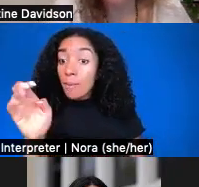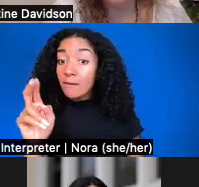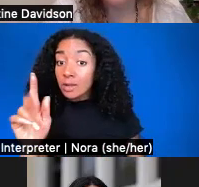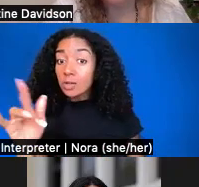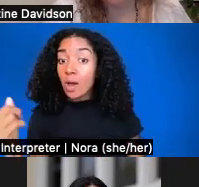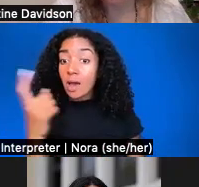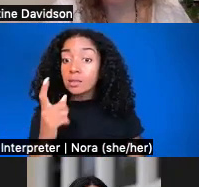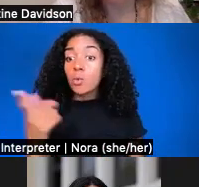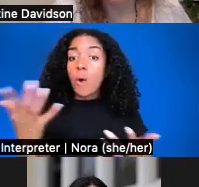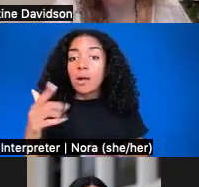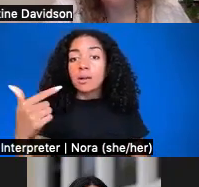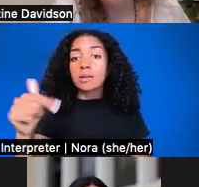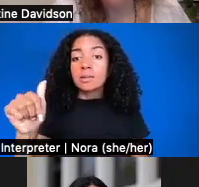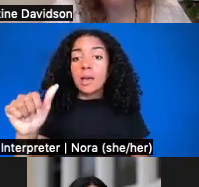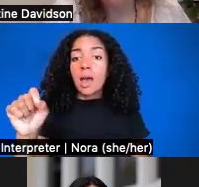what gaslighting is?